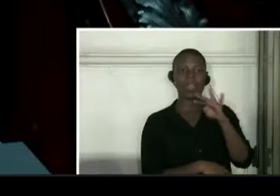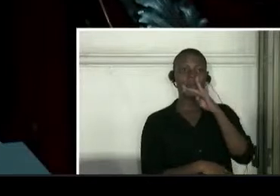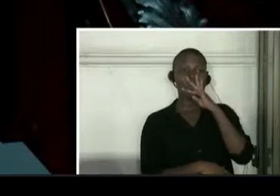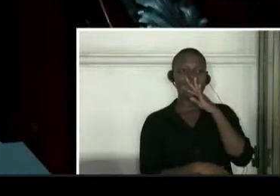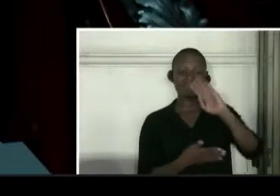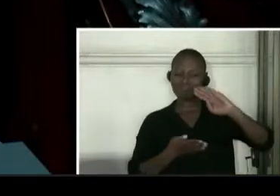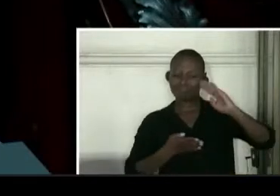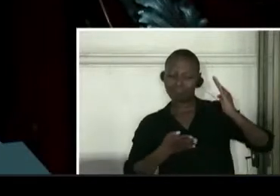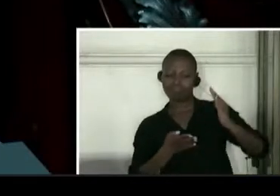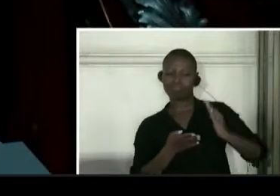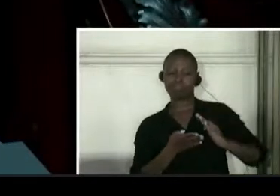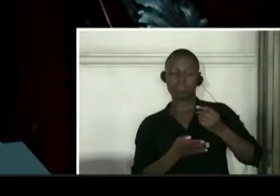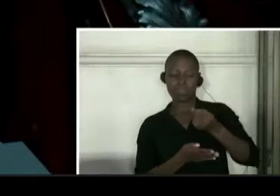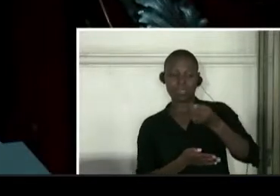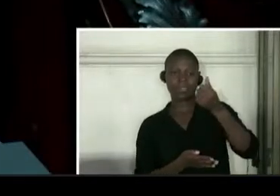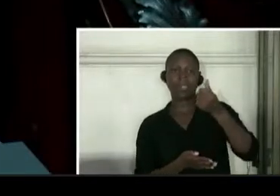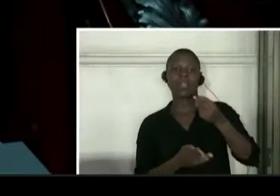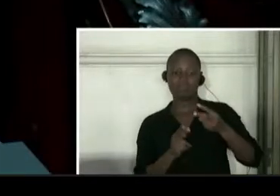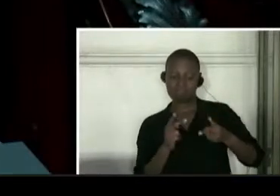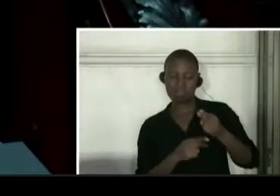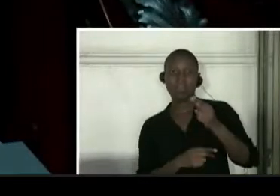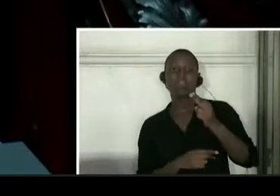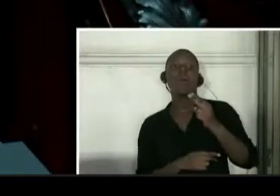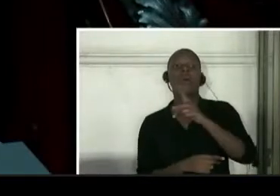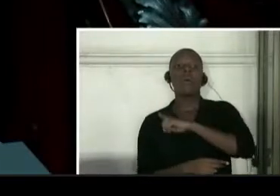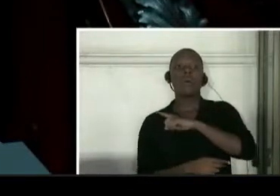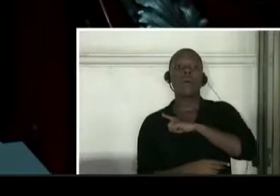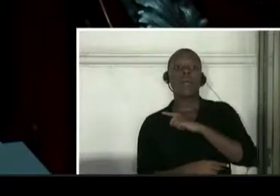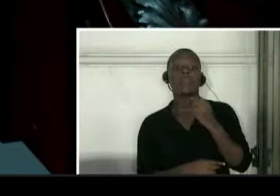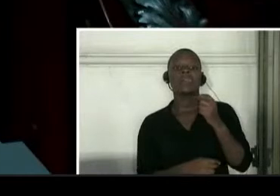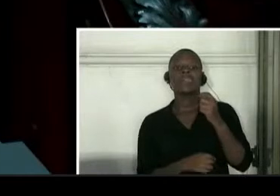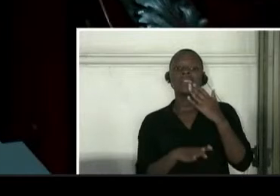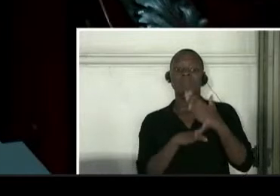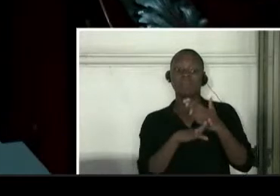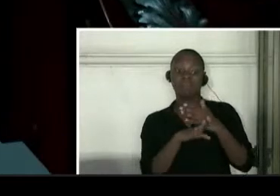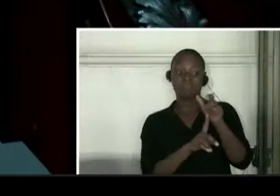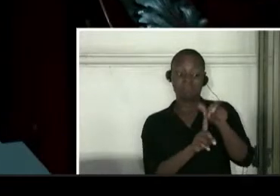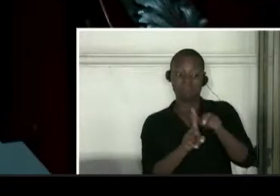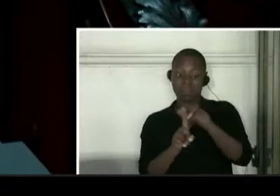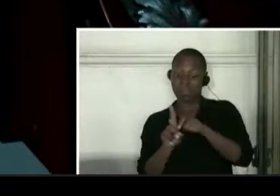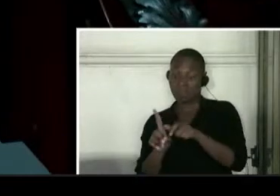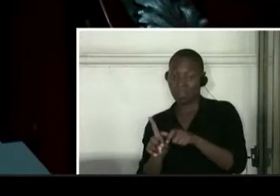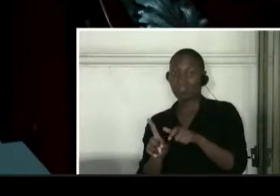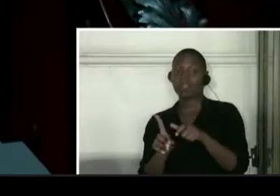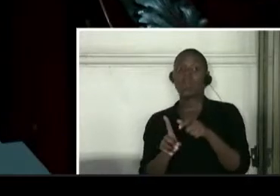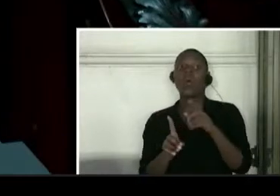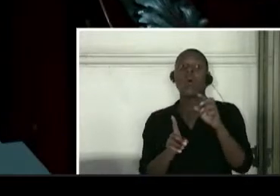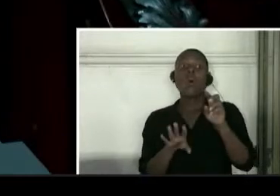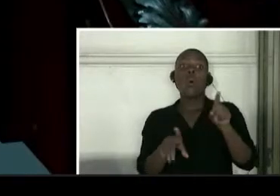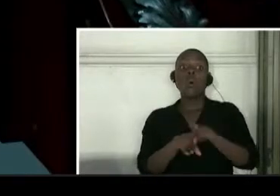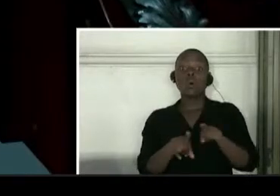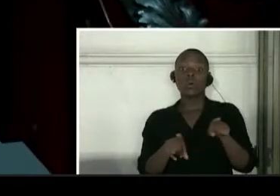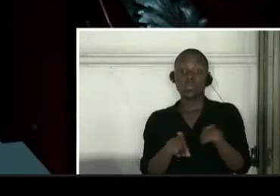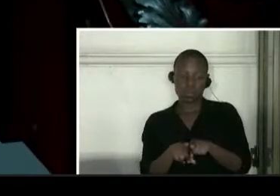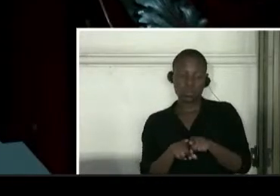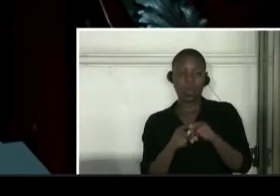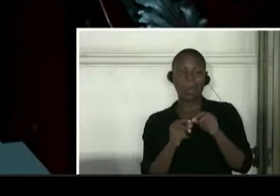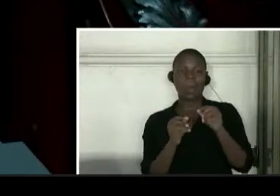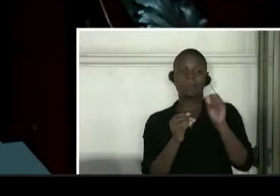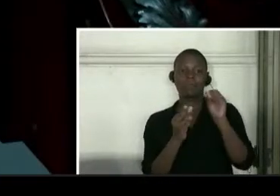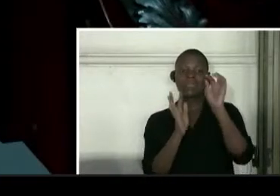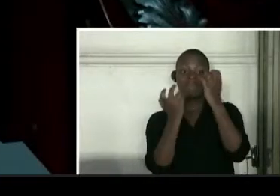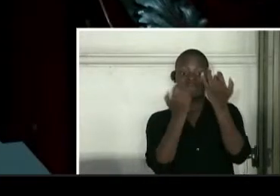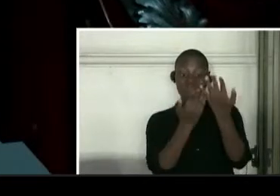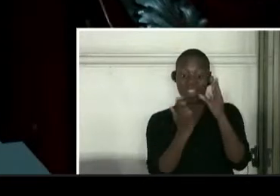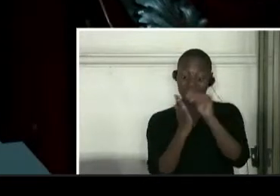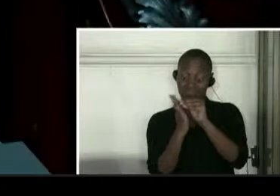6% due to mainly compensation of employees, fiscal consolidation, budget cuts. The budget cuts against